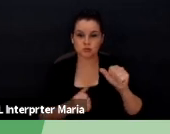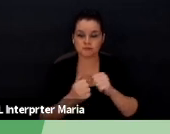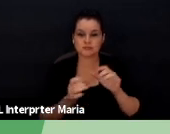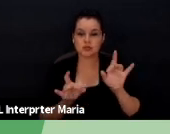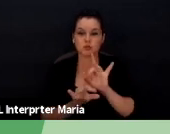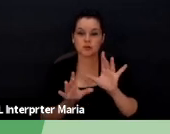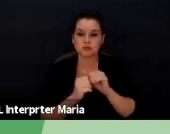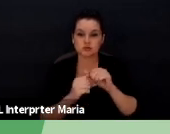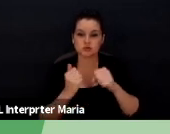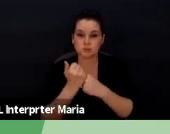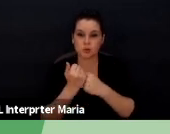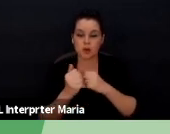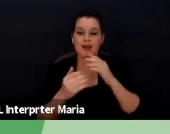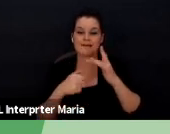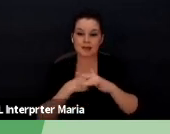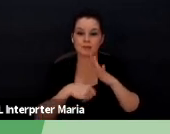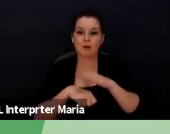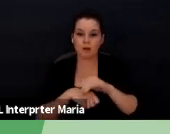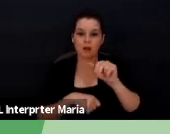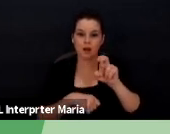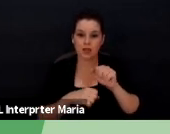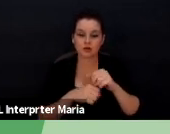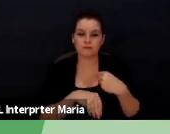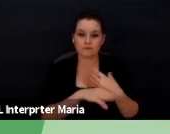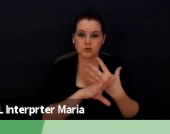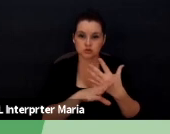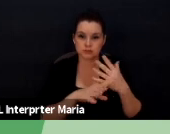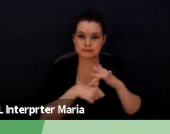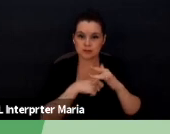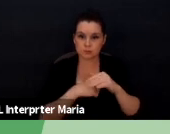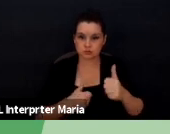support available online or virtually accessible to survivors.